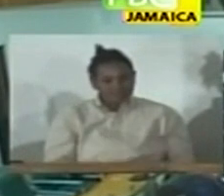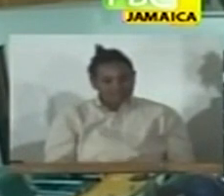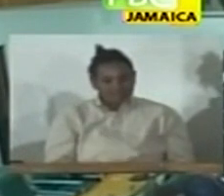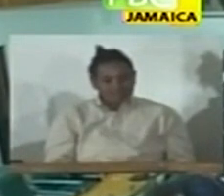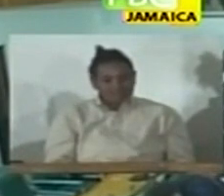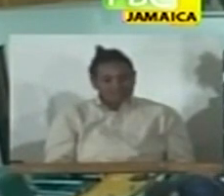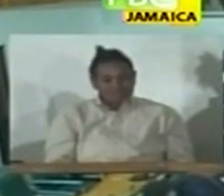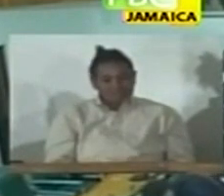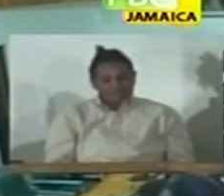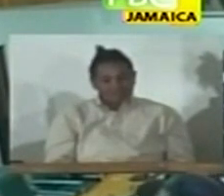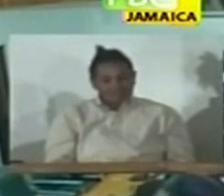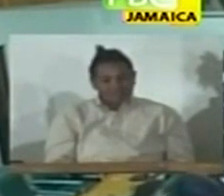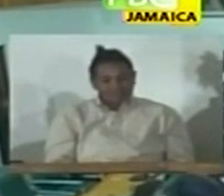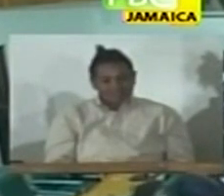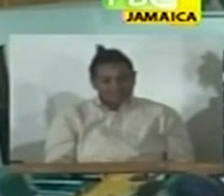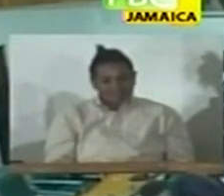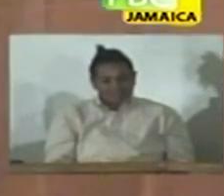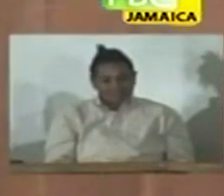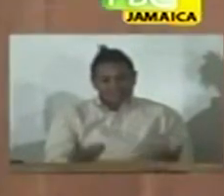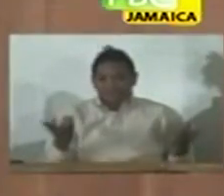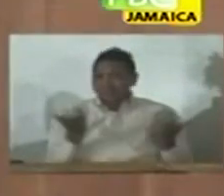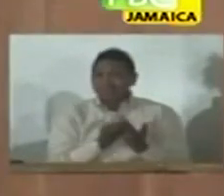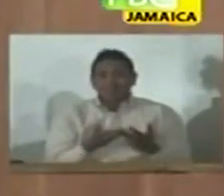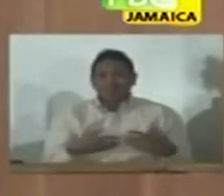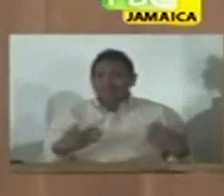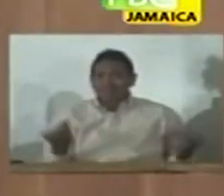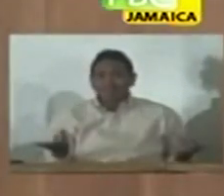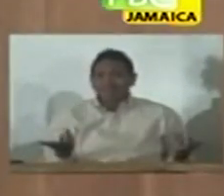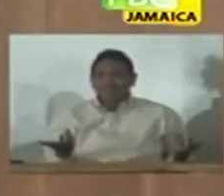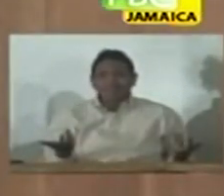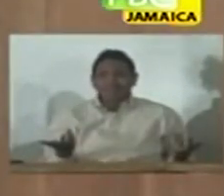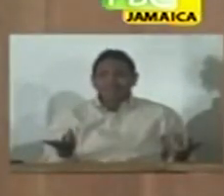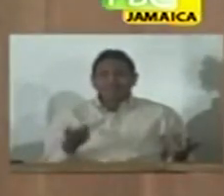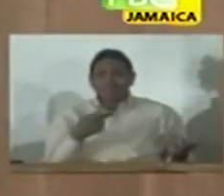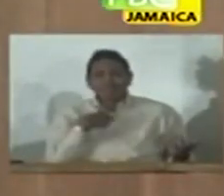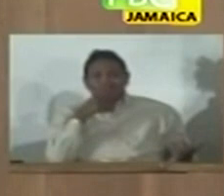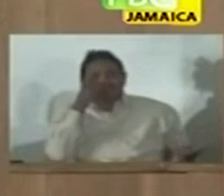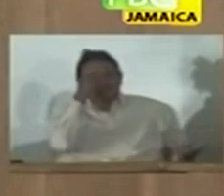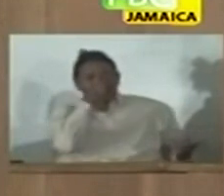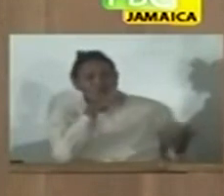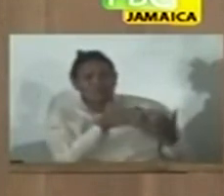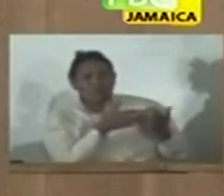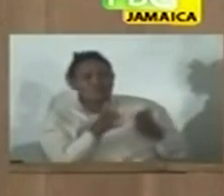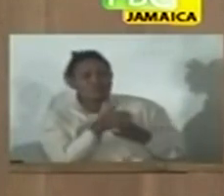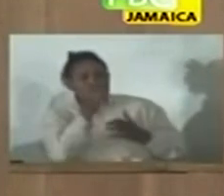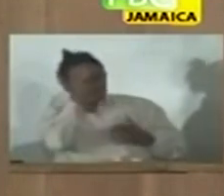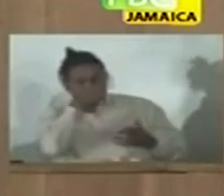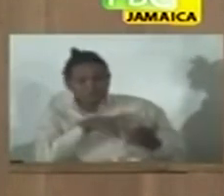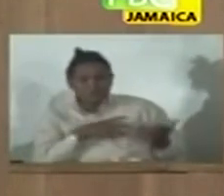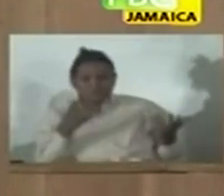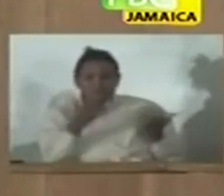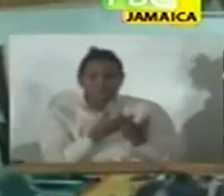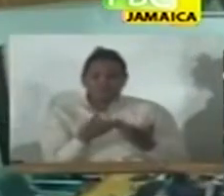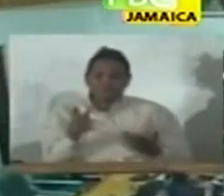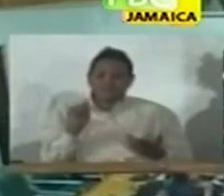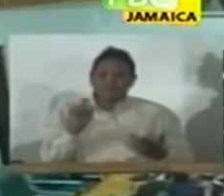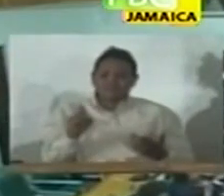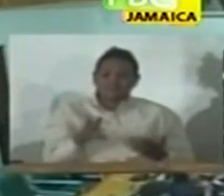Recommendation. The issue of relevance arises in this. In the